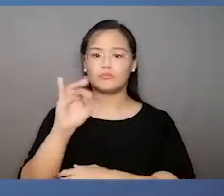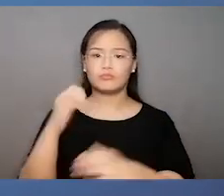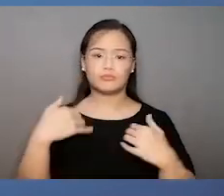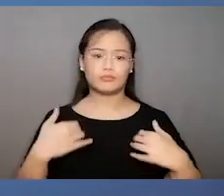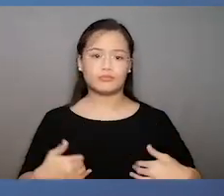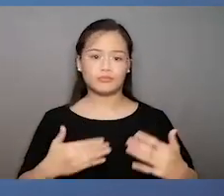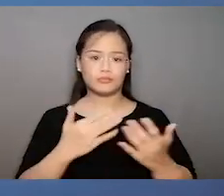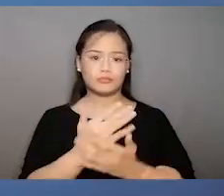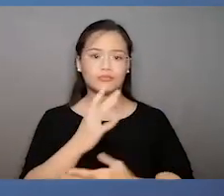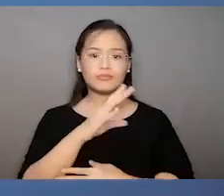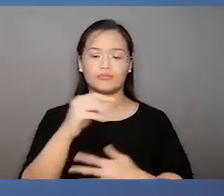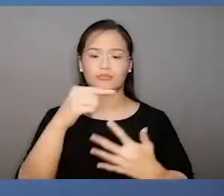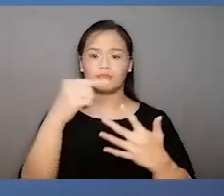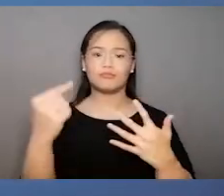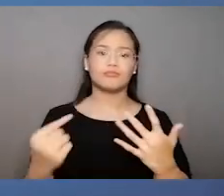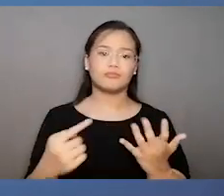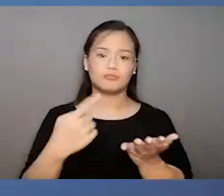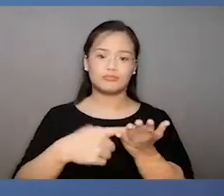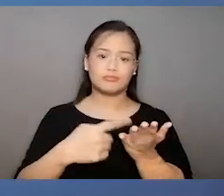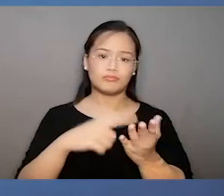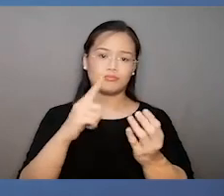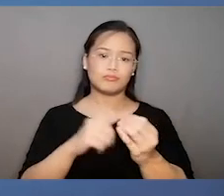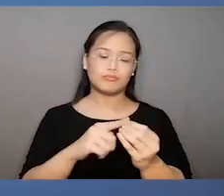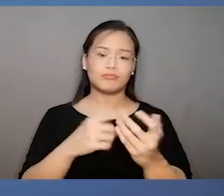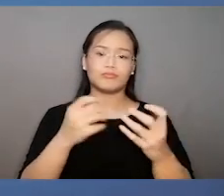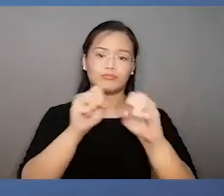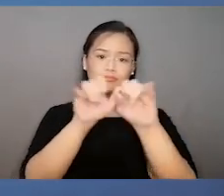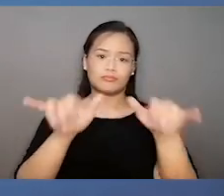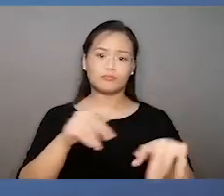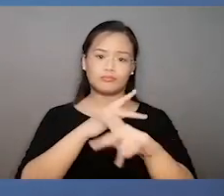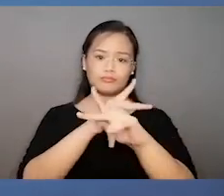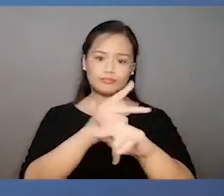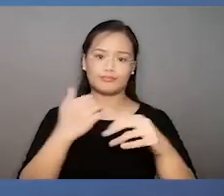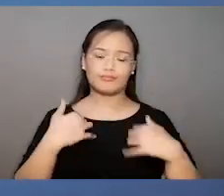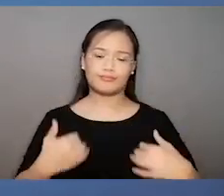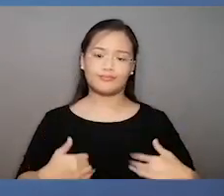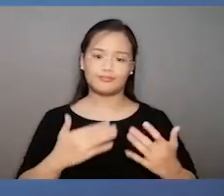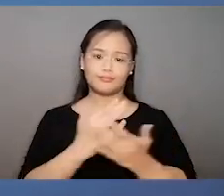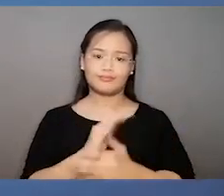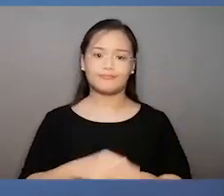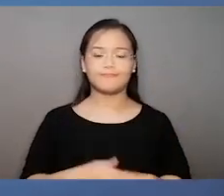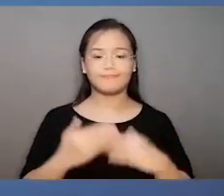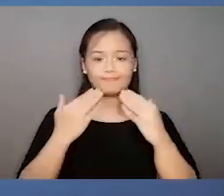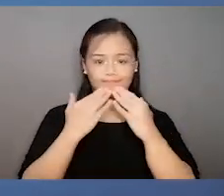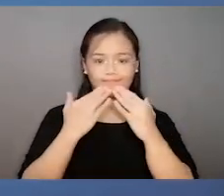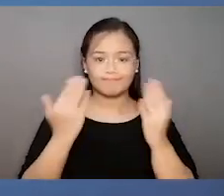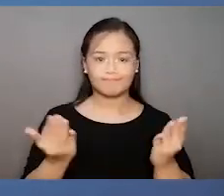systems of protection of human rights. Thank you very much.